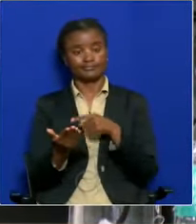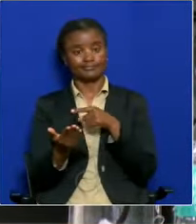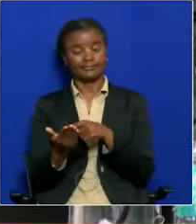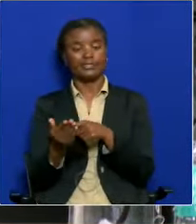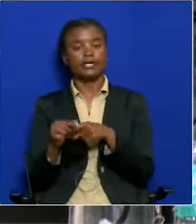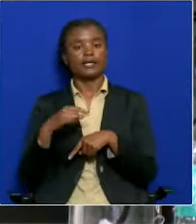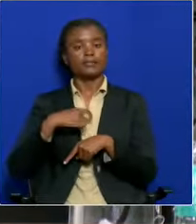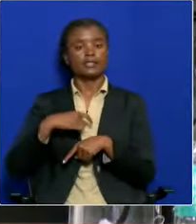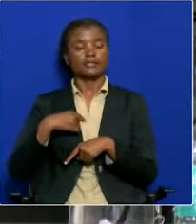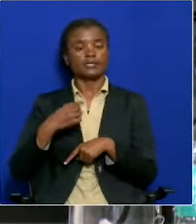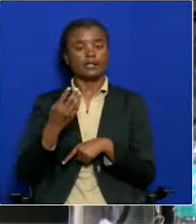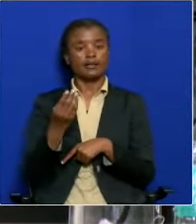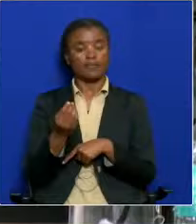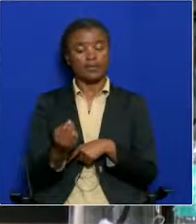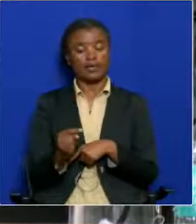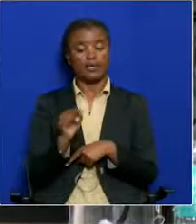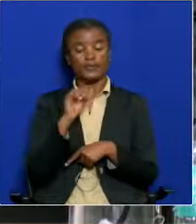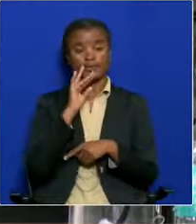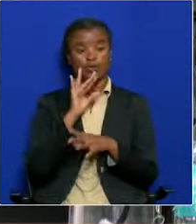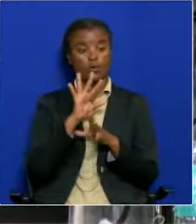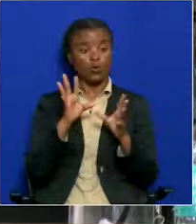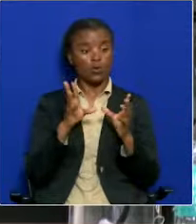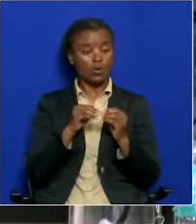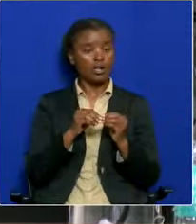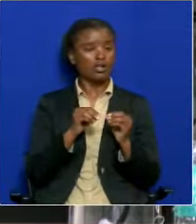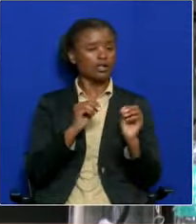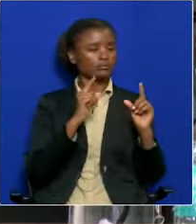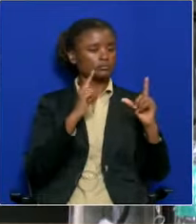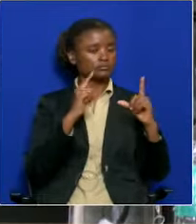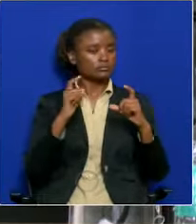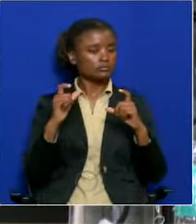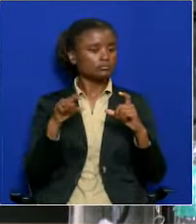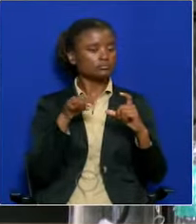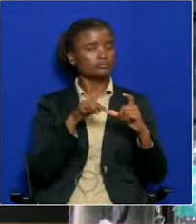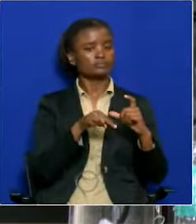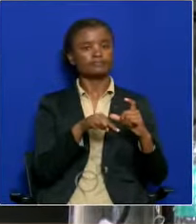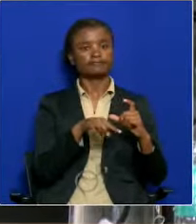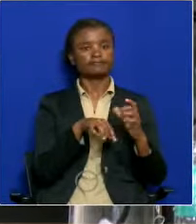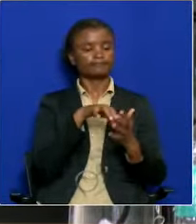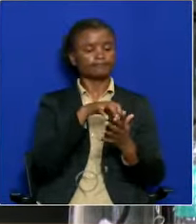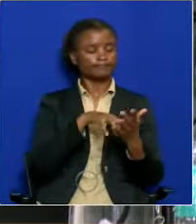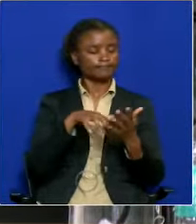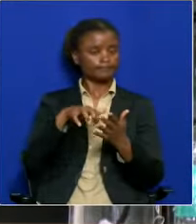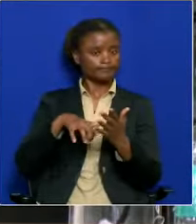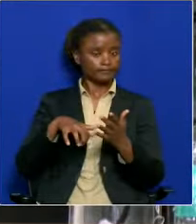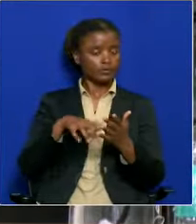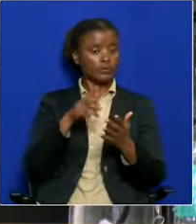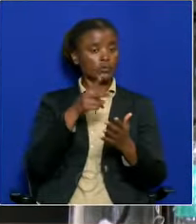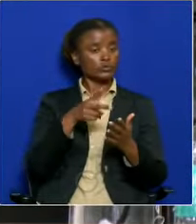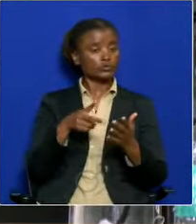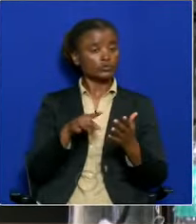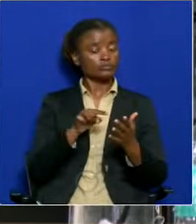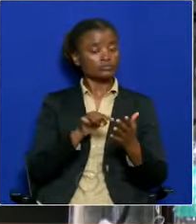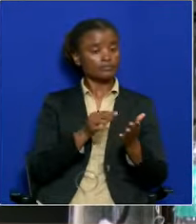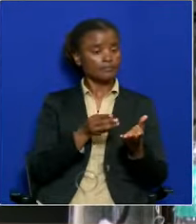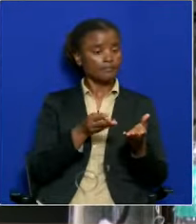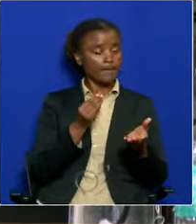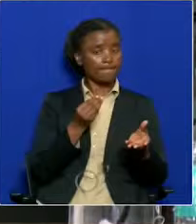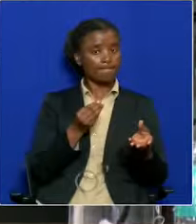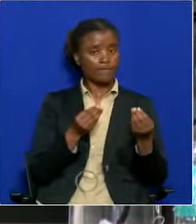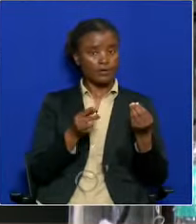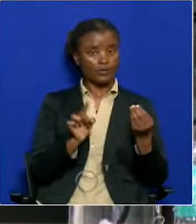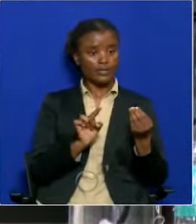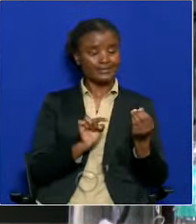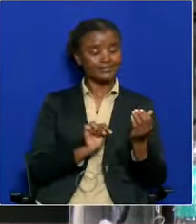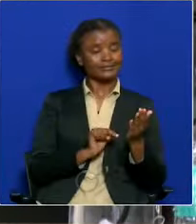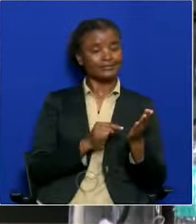particular. And the media articles that I found related to, one is the issue of General